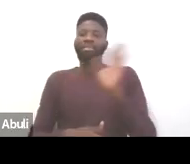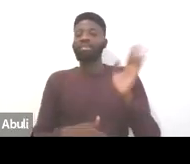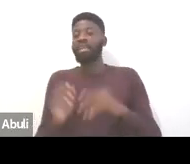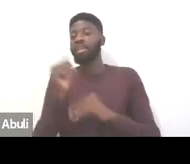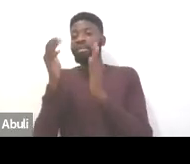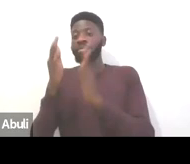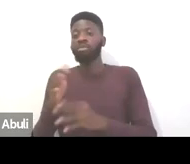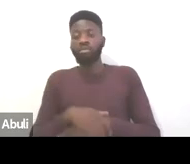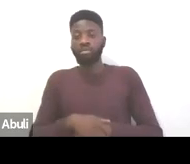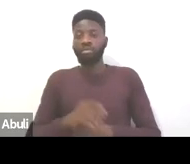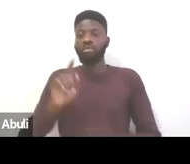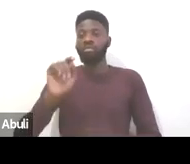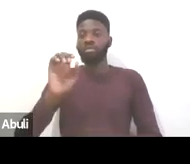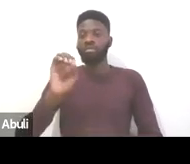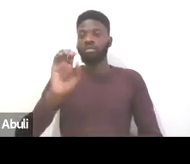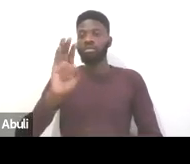Tobias, you can go ahead.